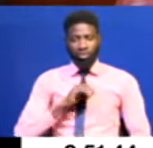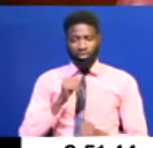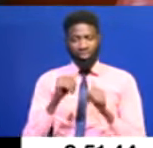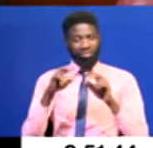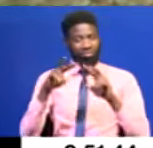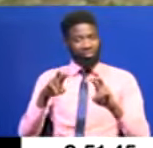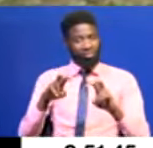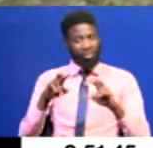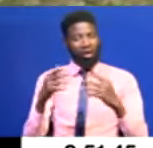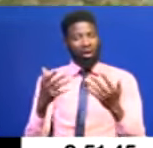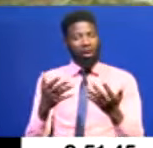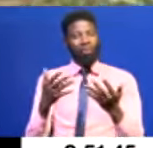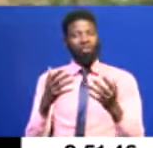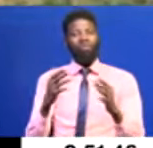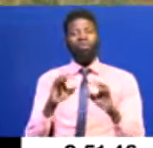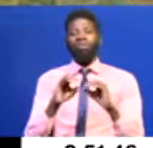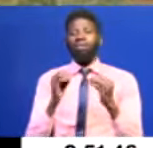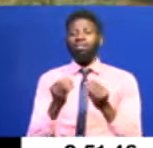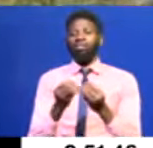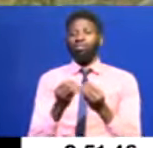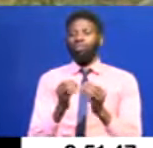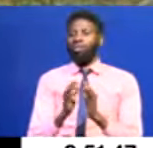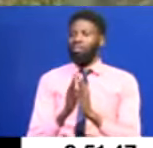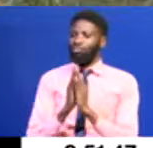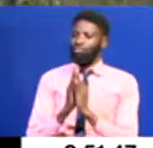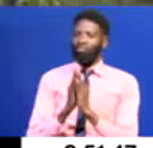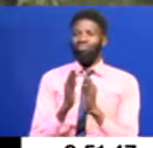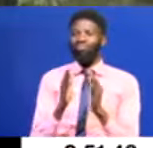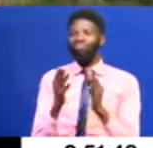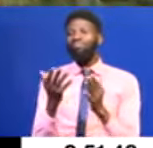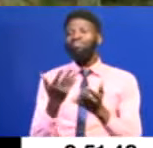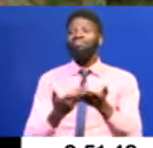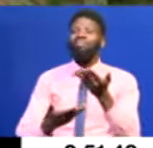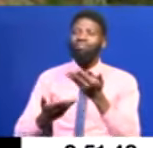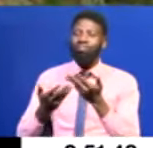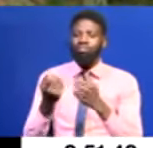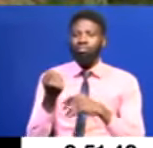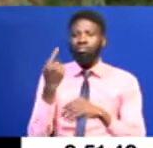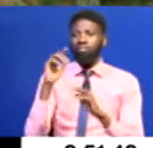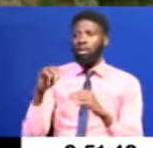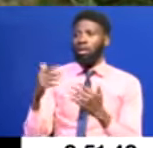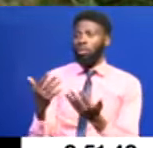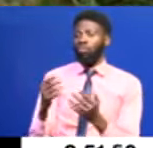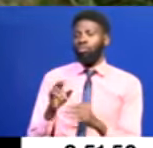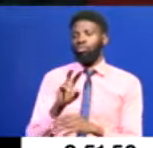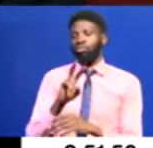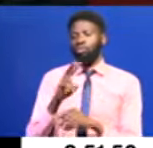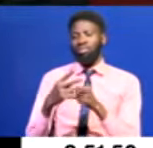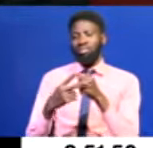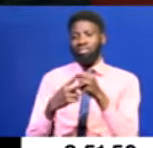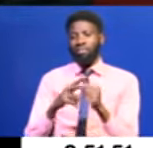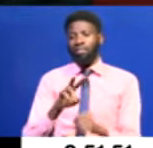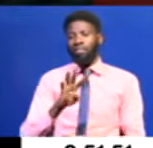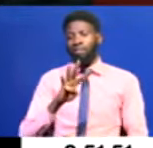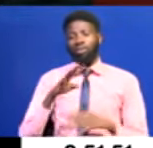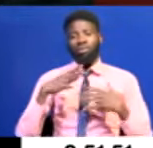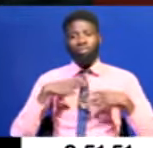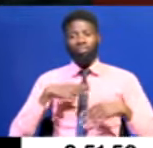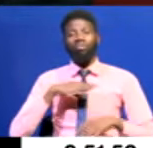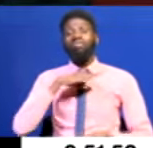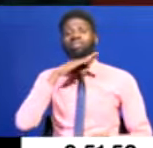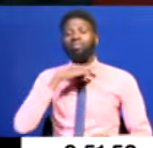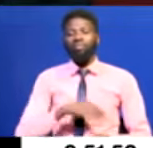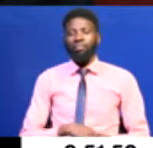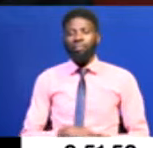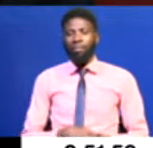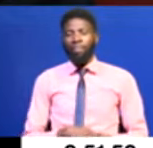religious organizations to make sense of the massacre that has left 274 people dead. It is important to